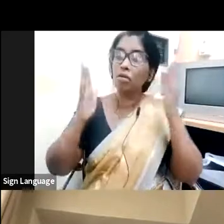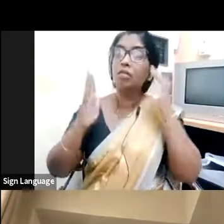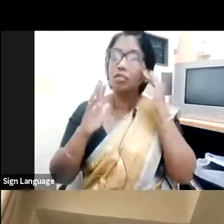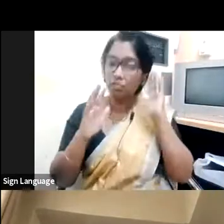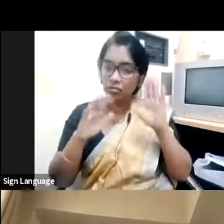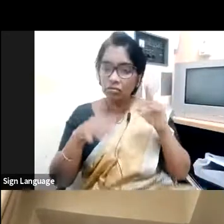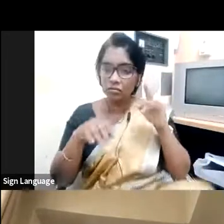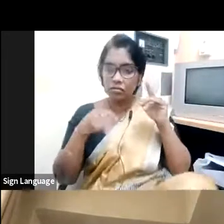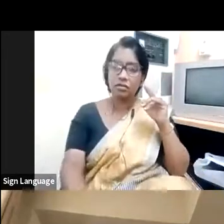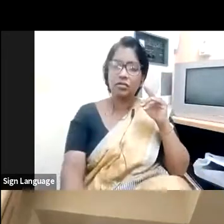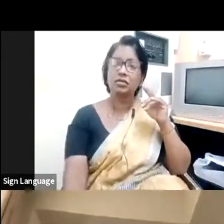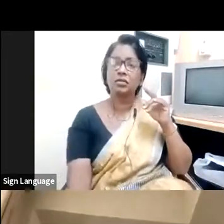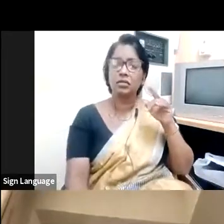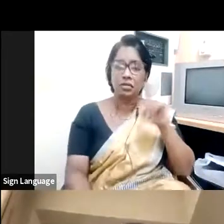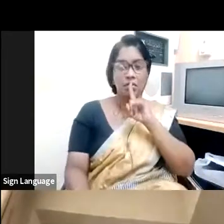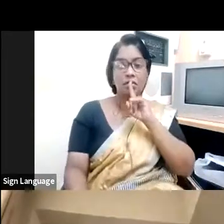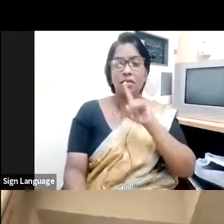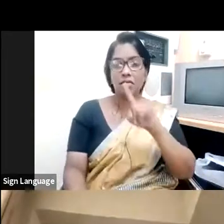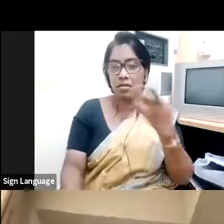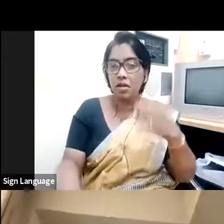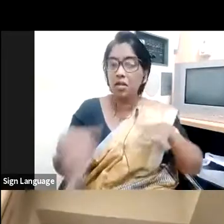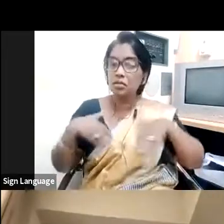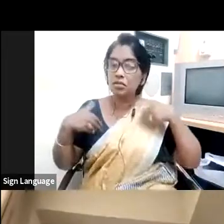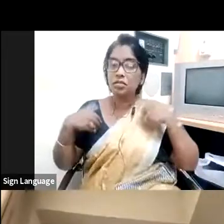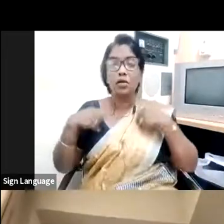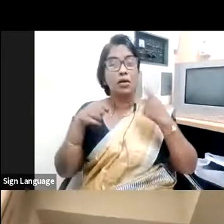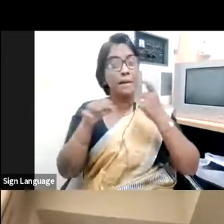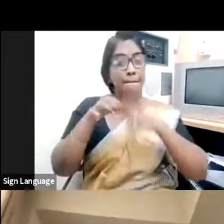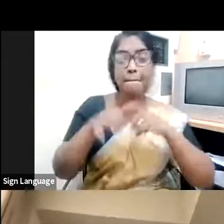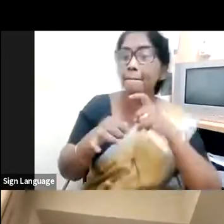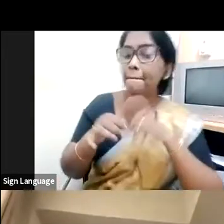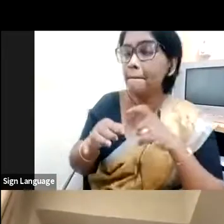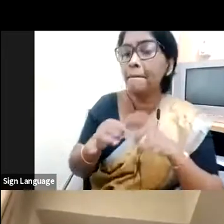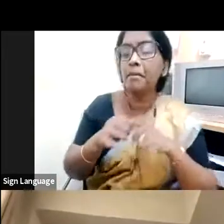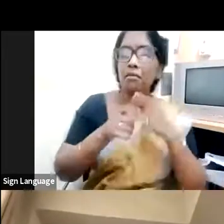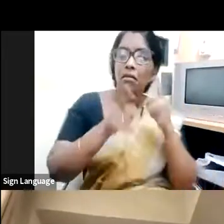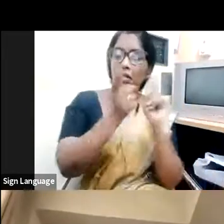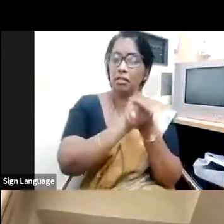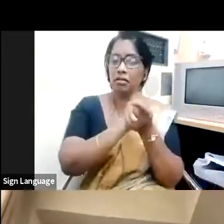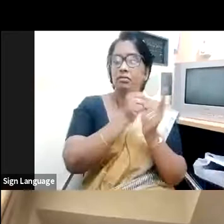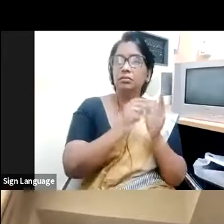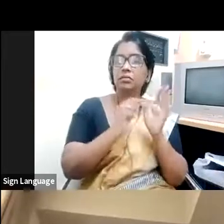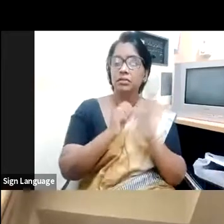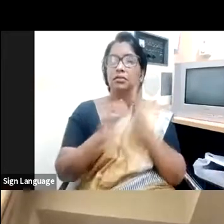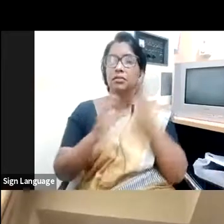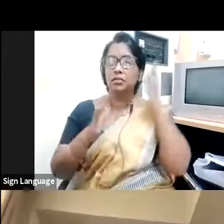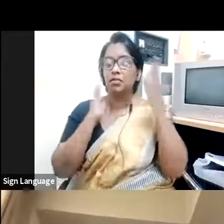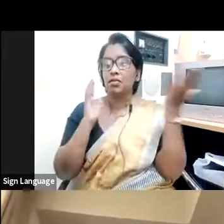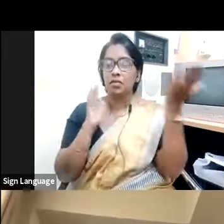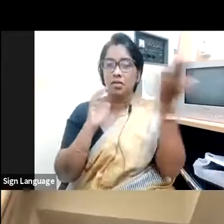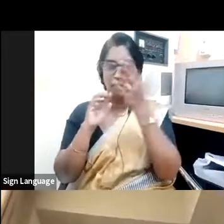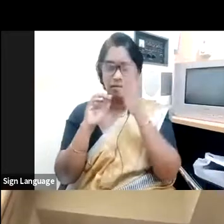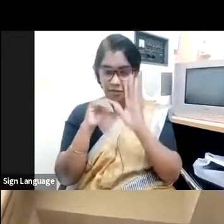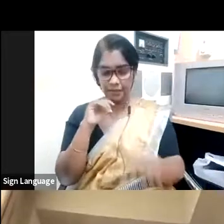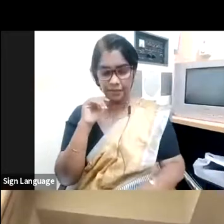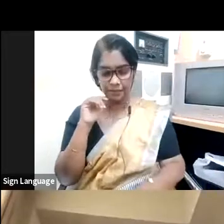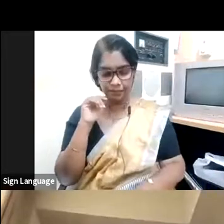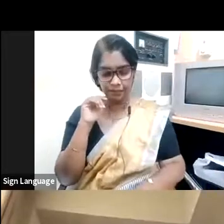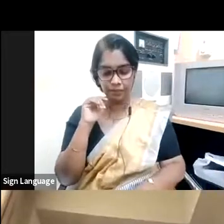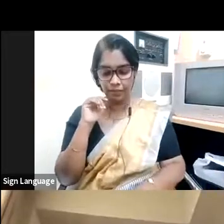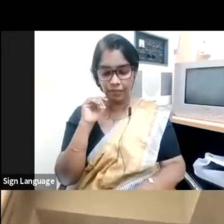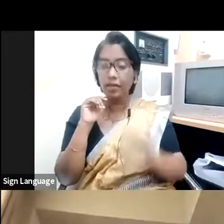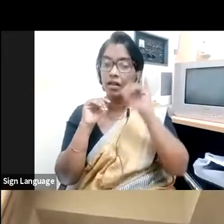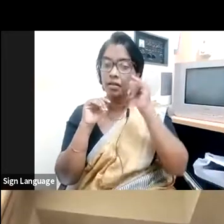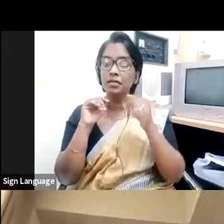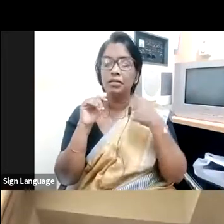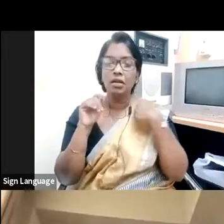markets, women are still afraid of just saying, I'm in a terrible period pain and I cannot come to the office today. Or I'm going through a drama as